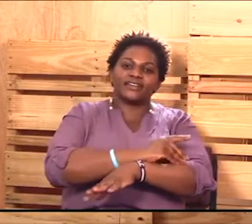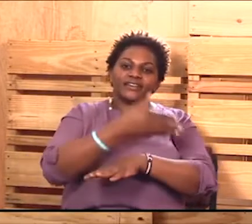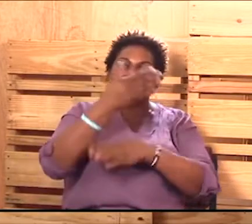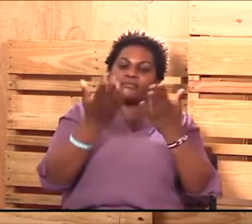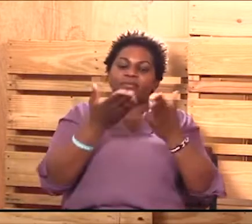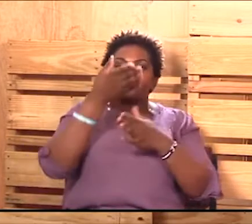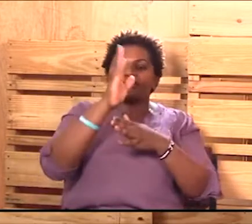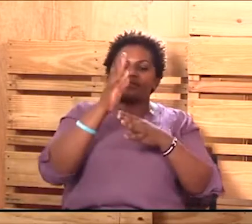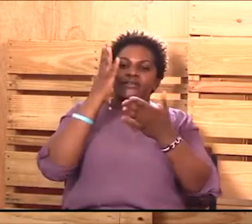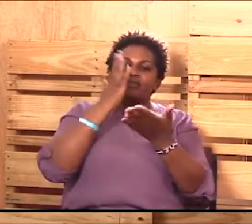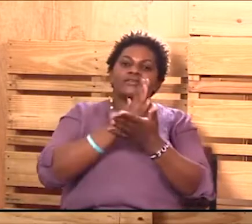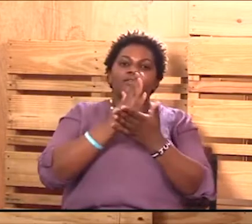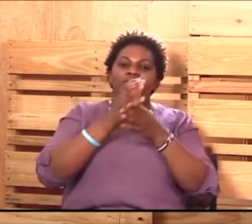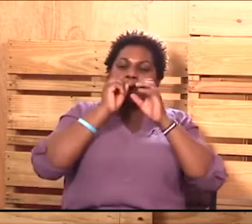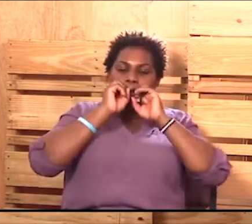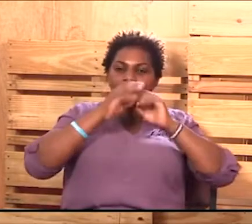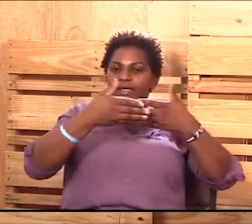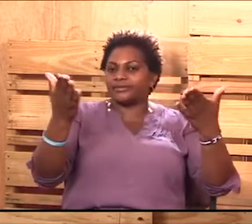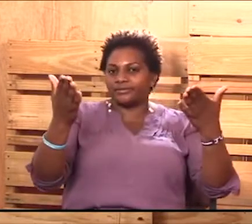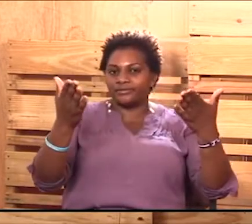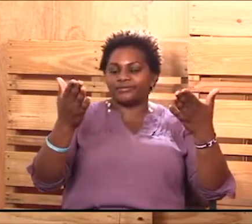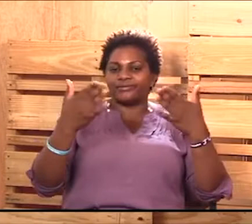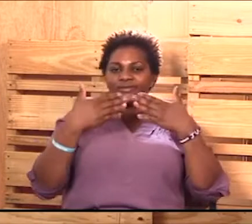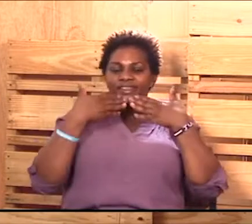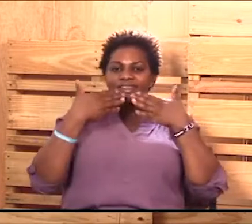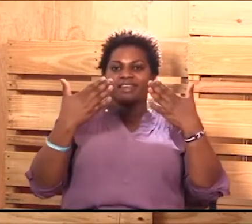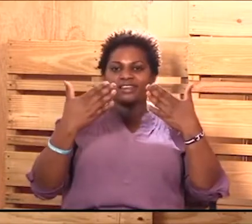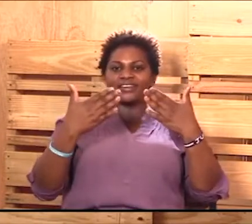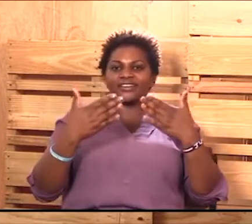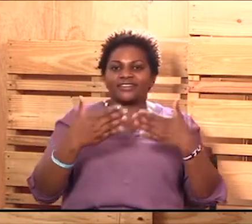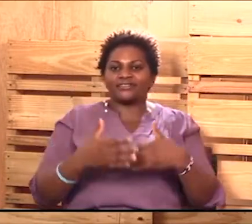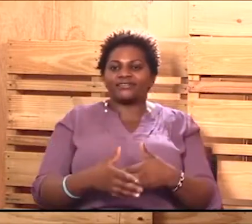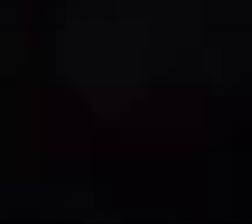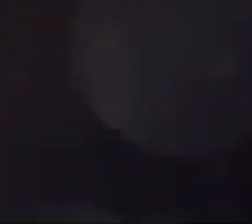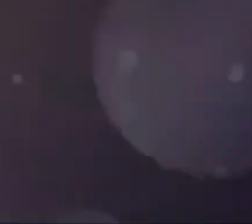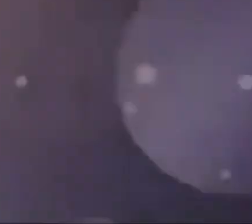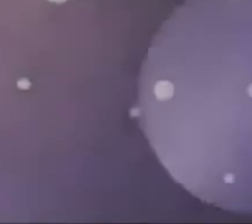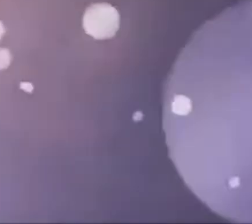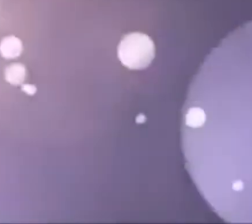May God truly bless you. Thank you and amen.